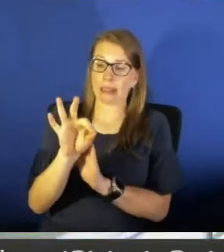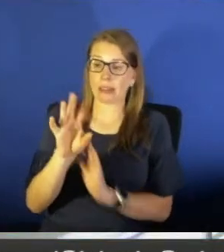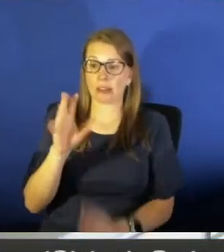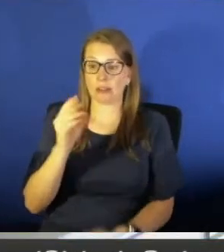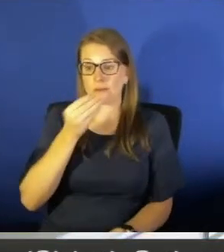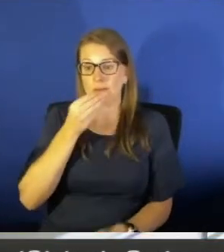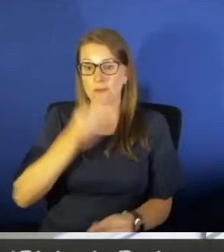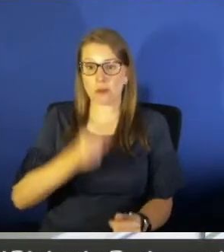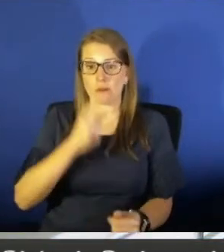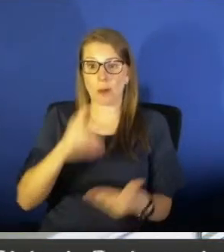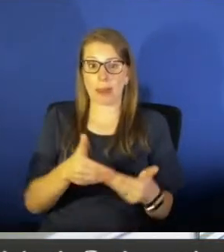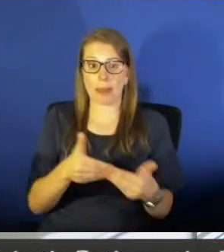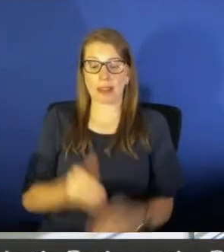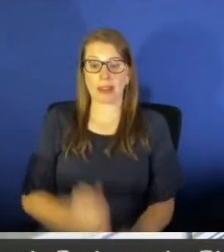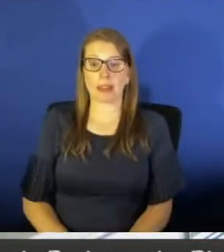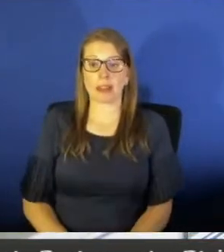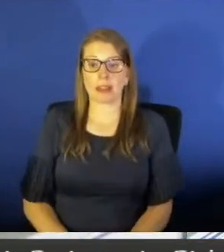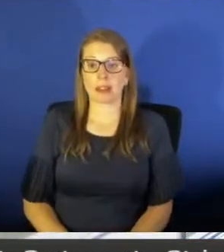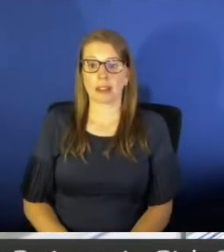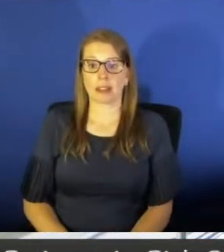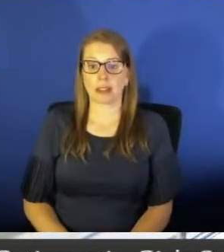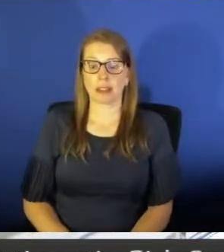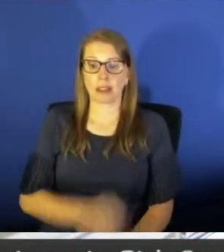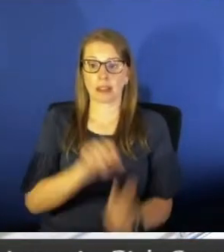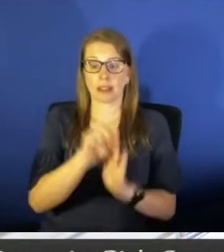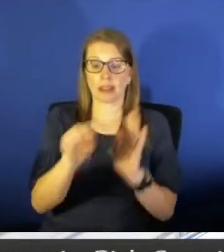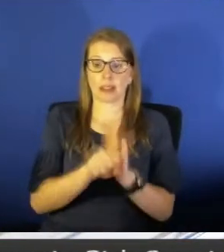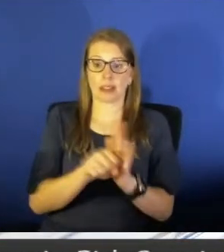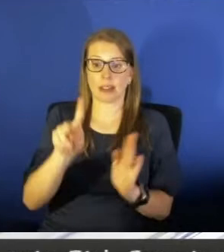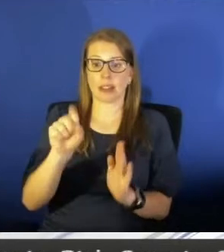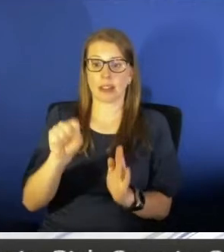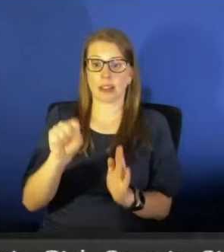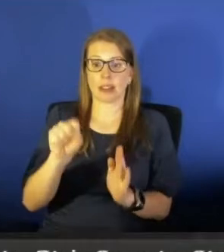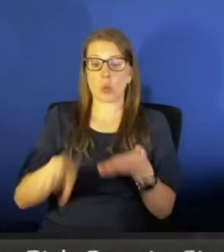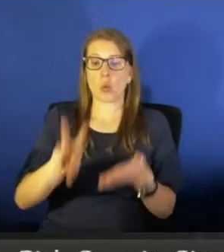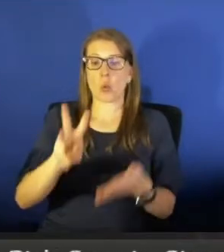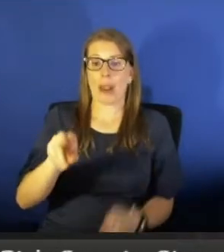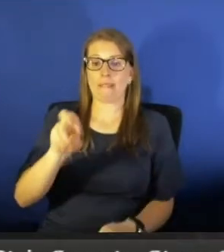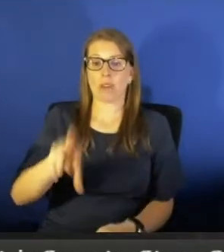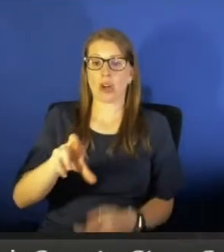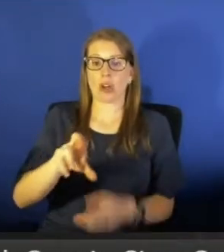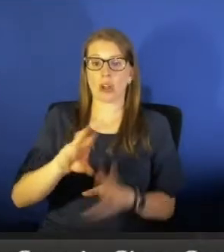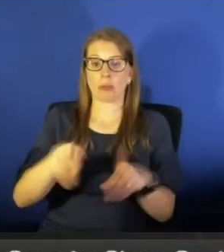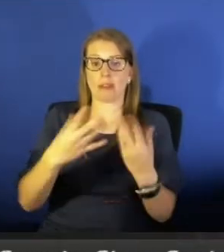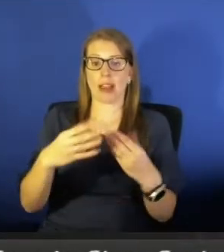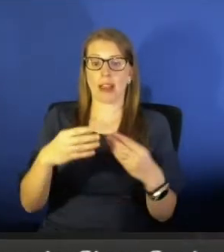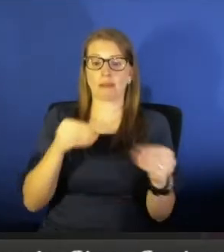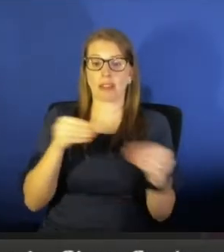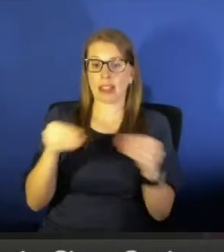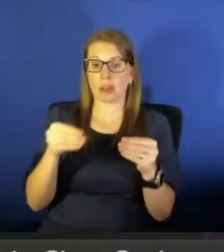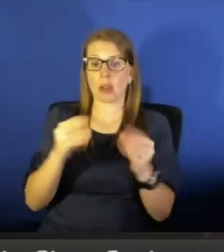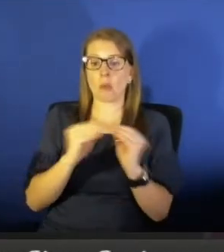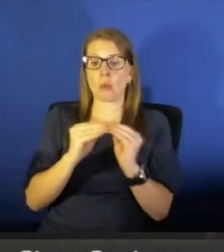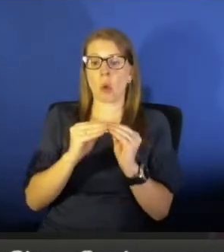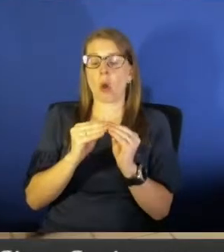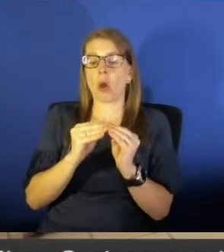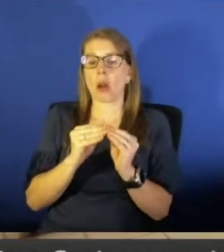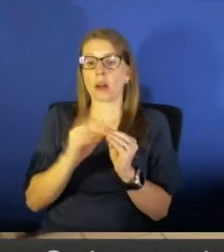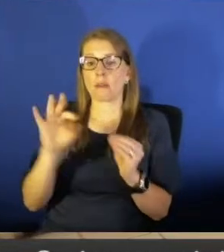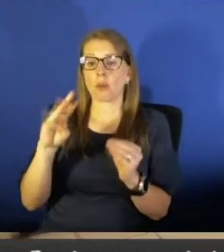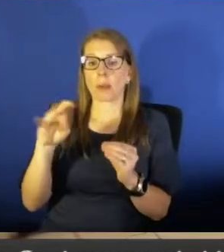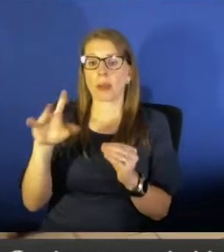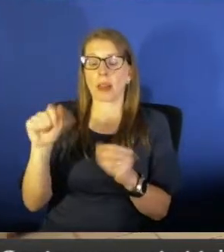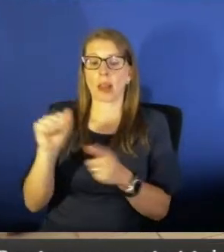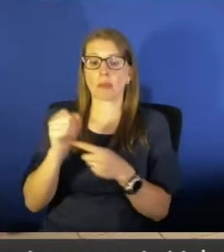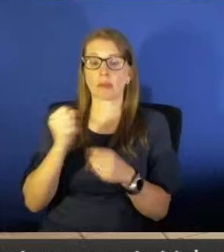babies. The state of Kansas has implemented waivers to provide flexibility and making more formula products available. State leaders have